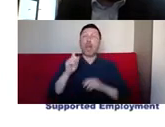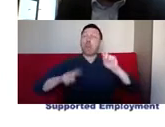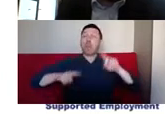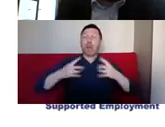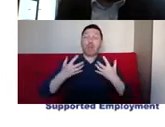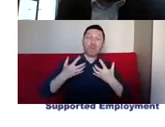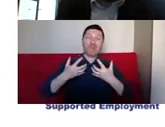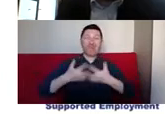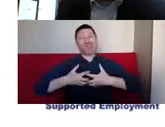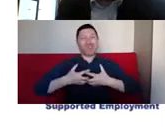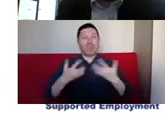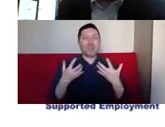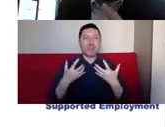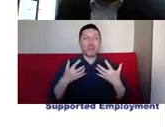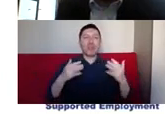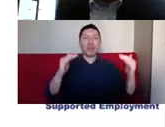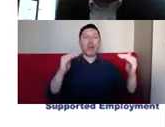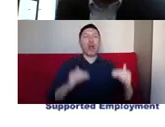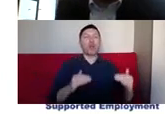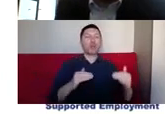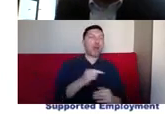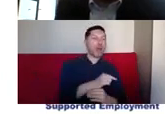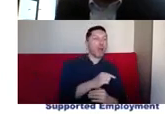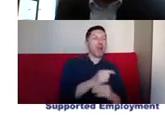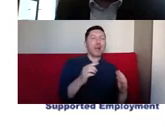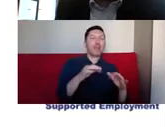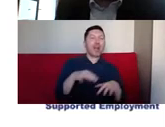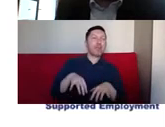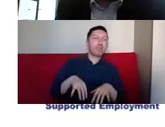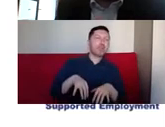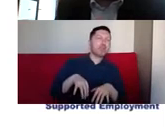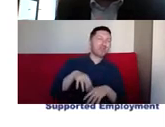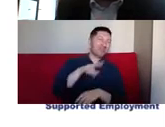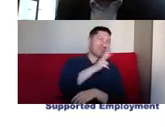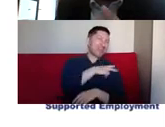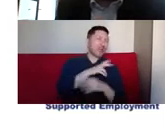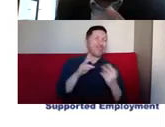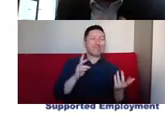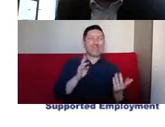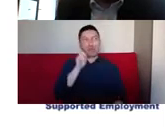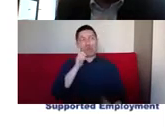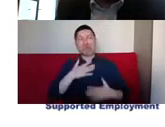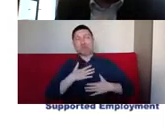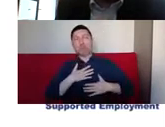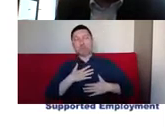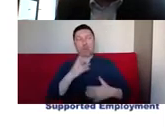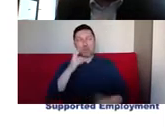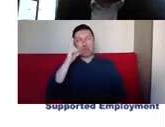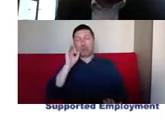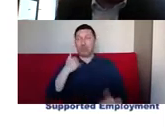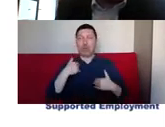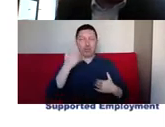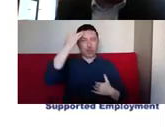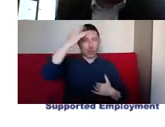as accessibility and universal design. Thus, we are often talking about barriers, which Fabrizio already did in